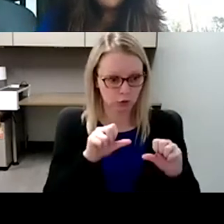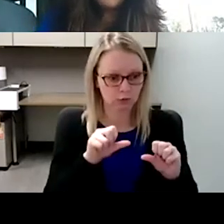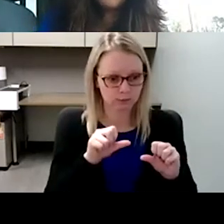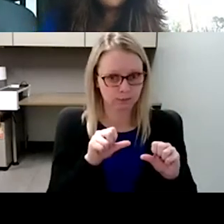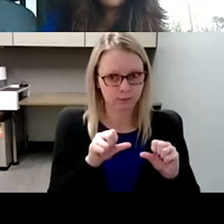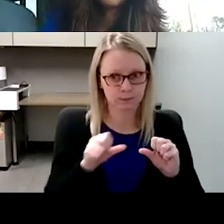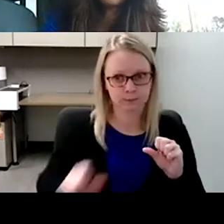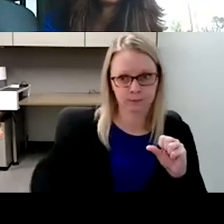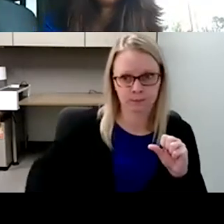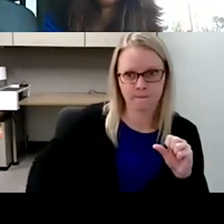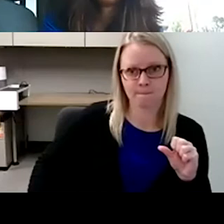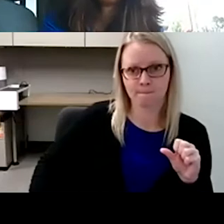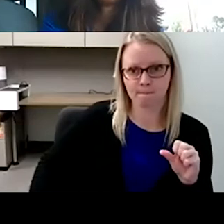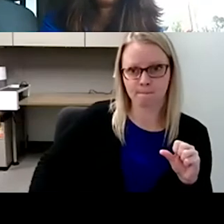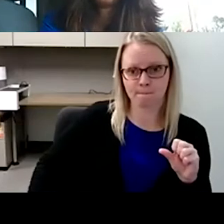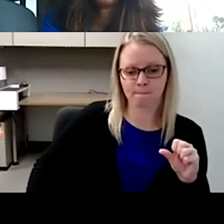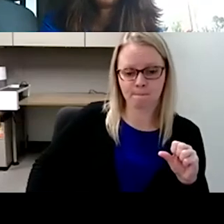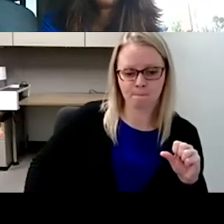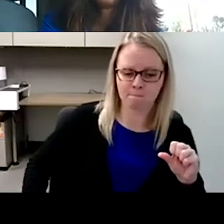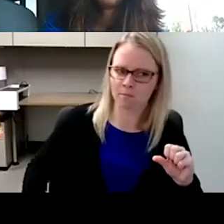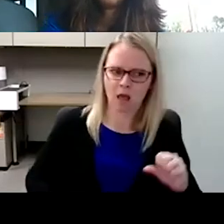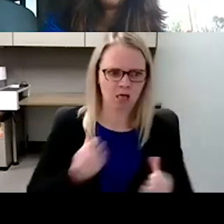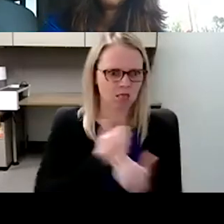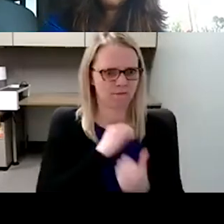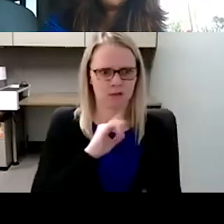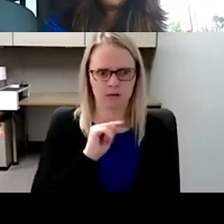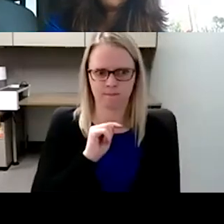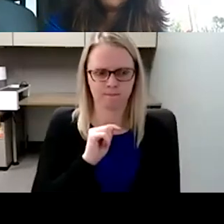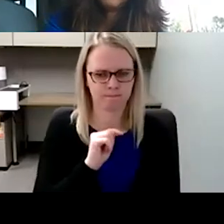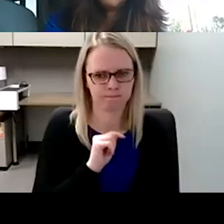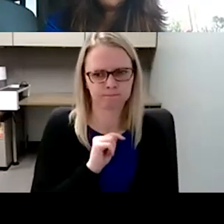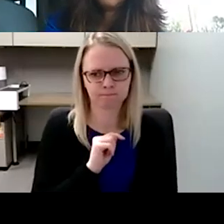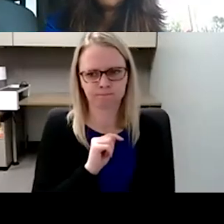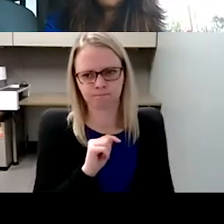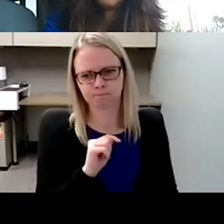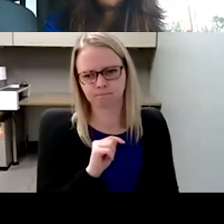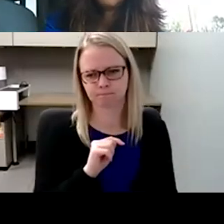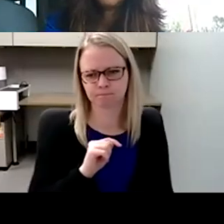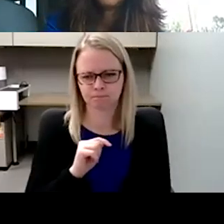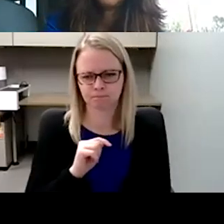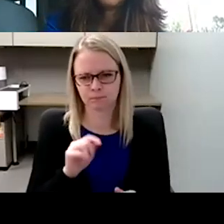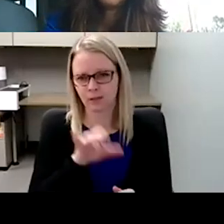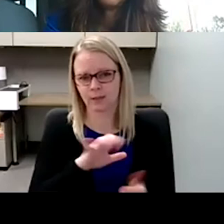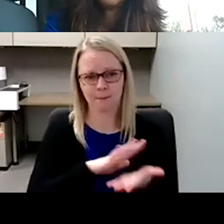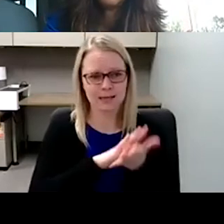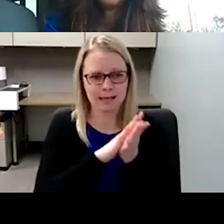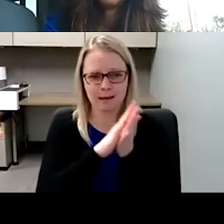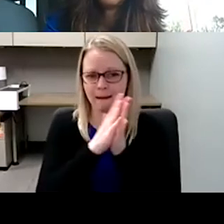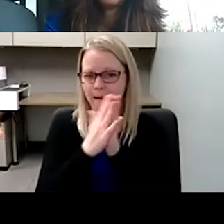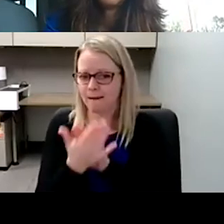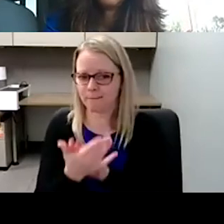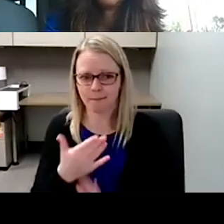I fell in love with accounting, and that became my passion. I just kind of loved